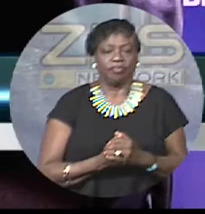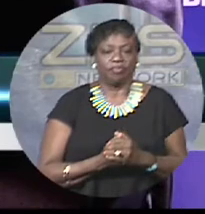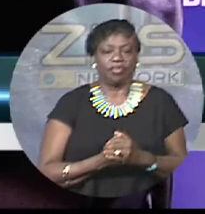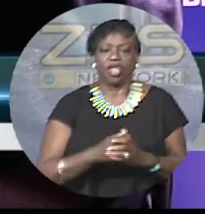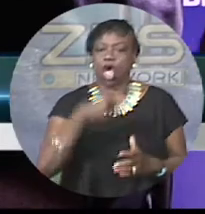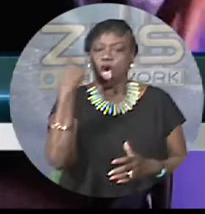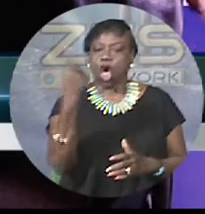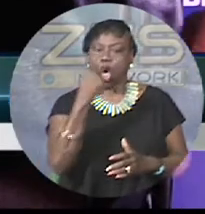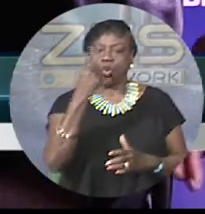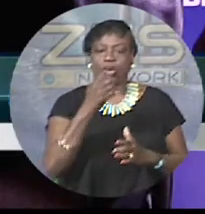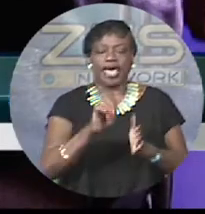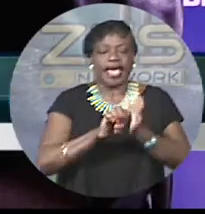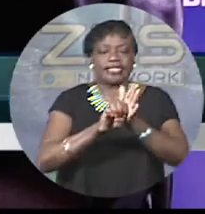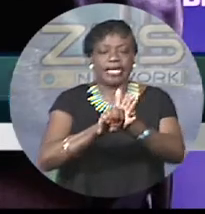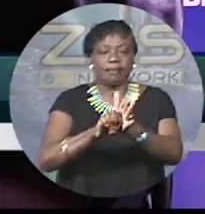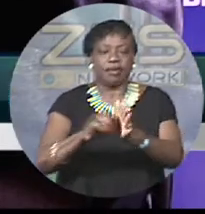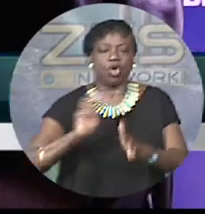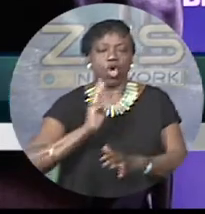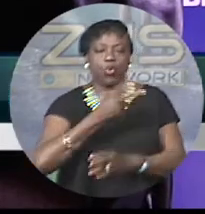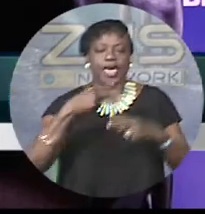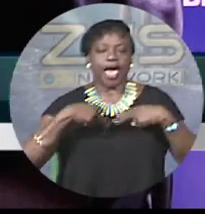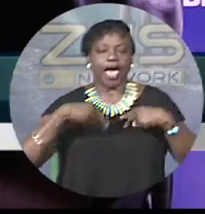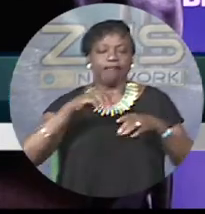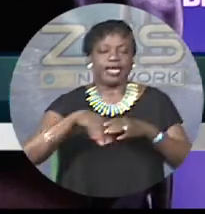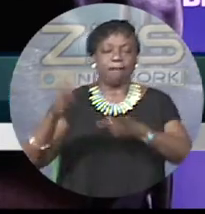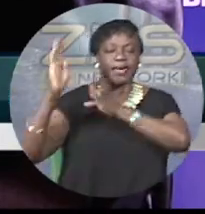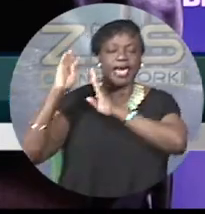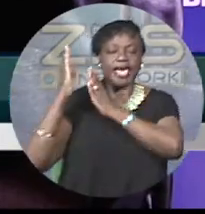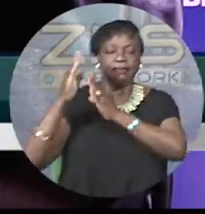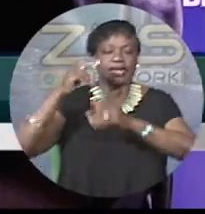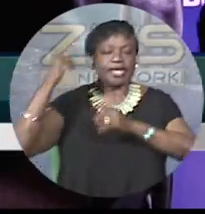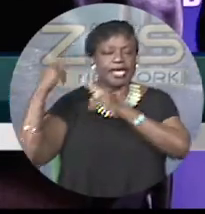example we have in Bahamian history that I know of.